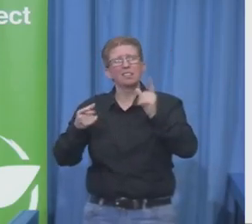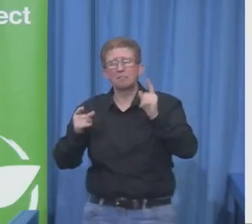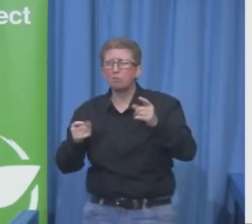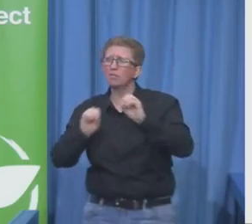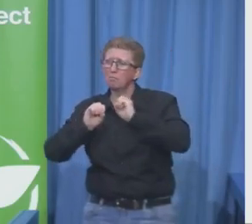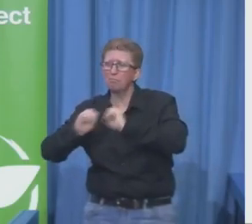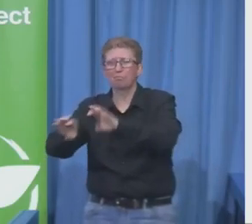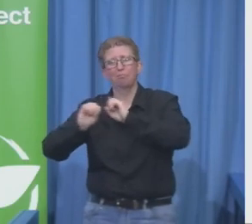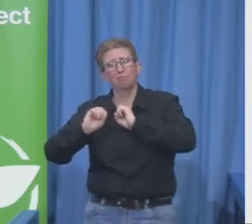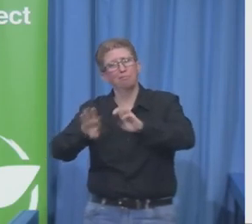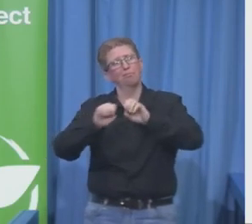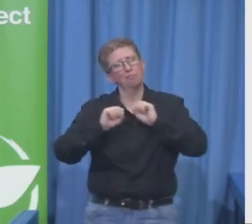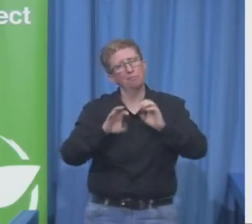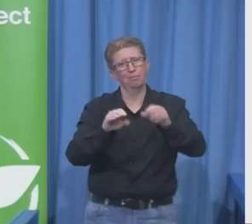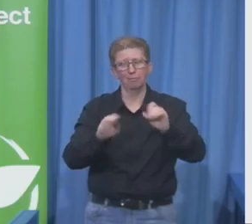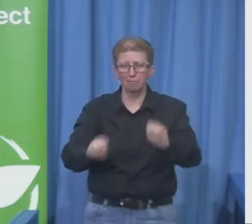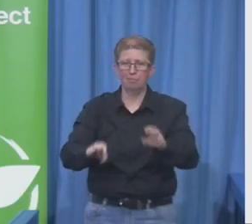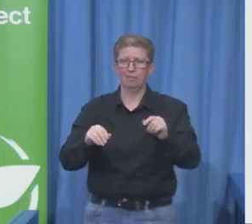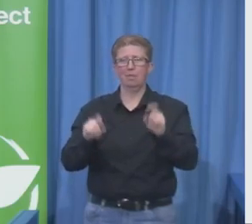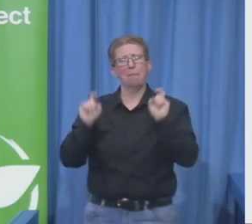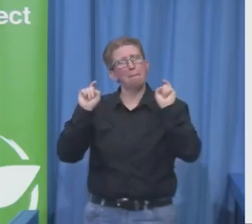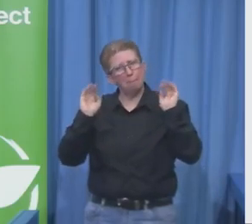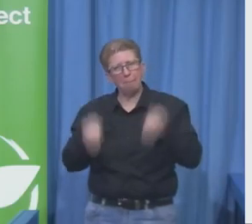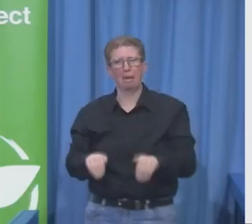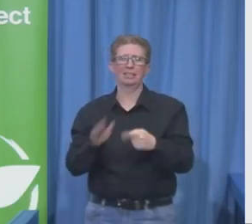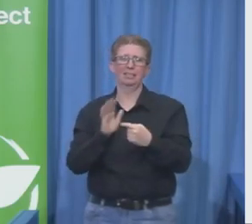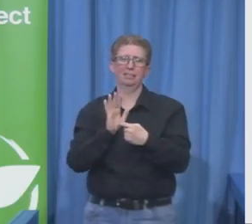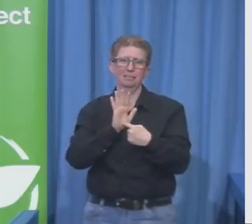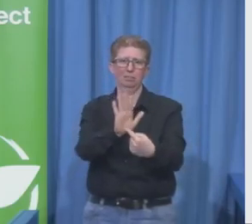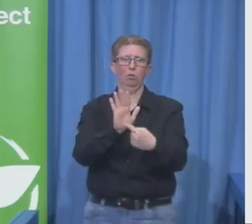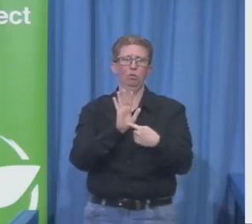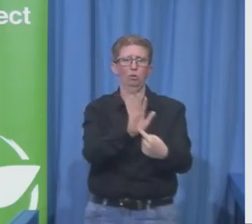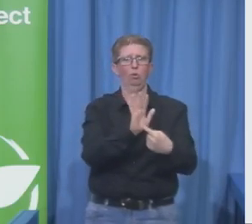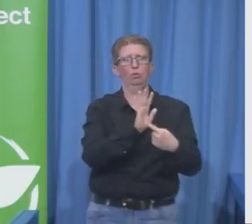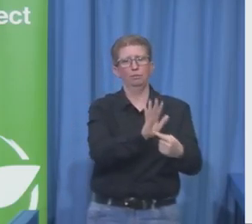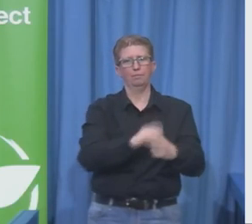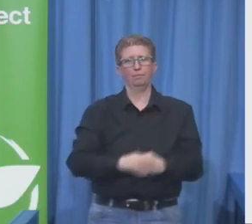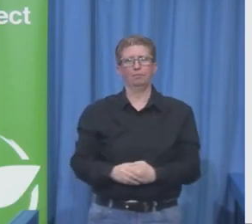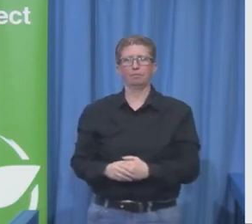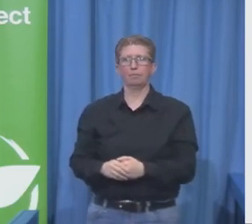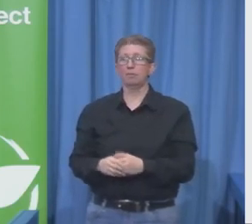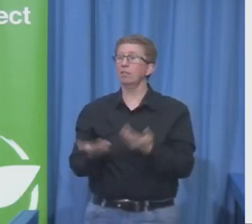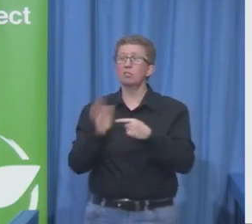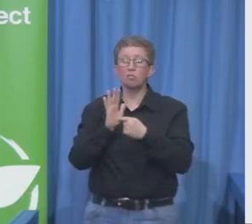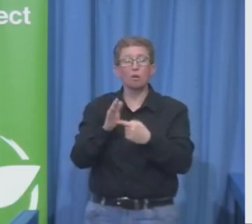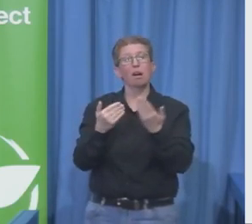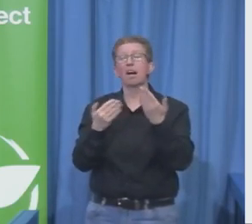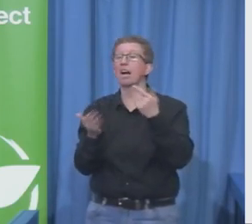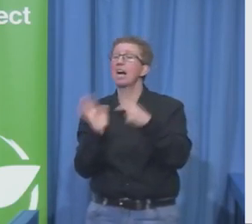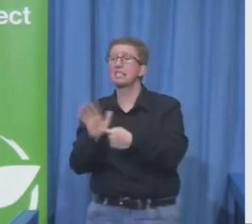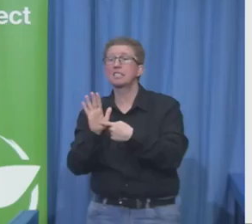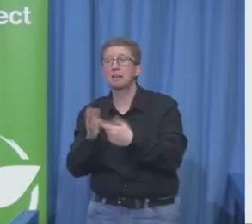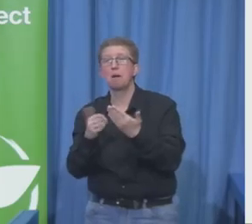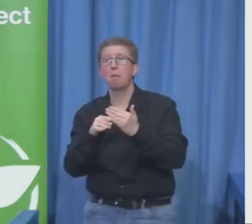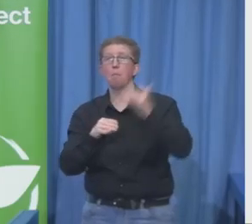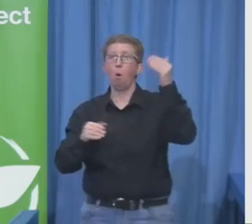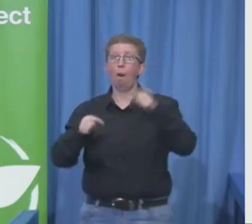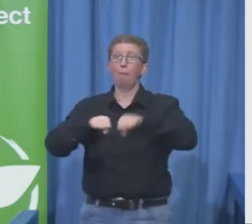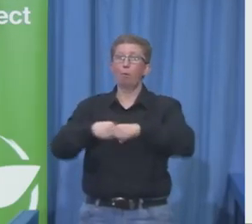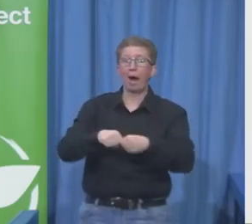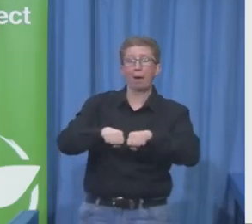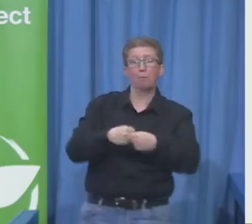highly stressed after certain meetings, that there's an 8-minute period after a meeting where someone can decompress with a manager or someone else to